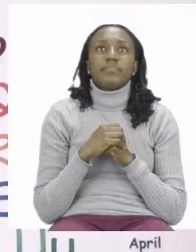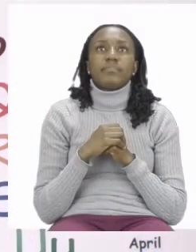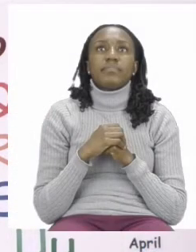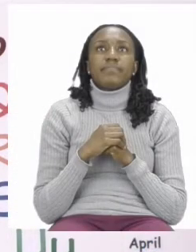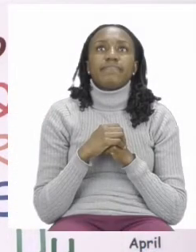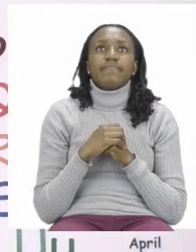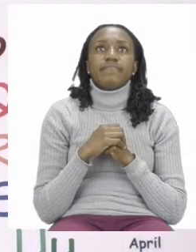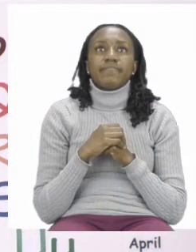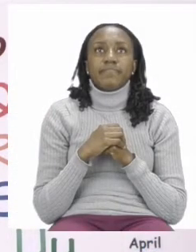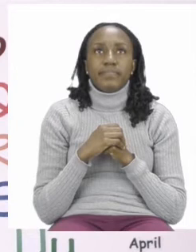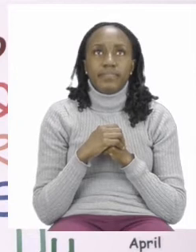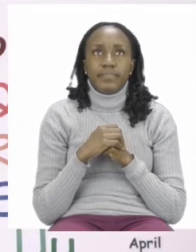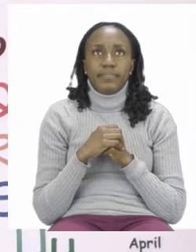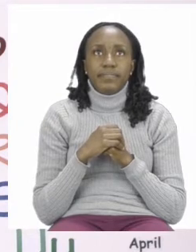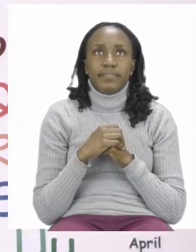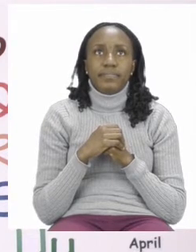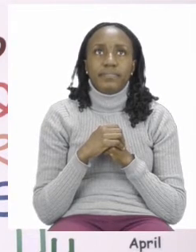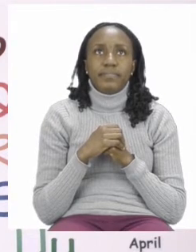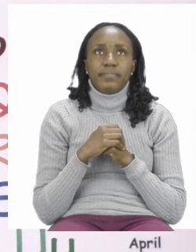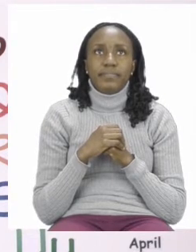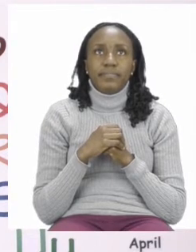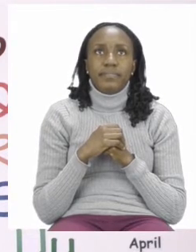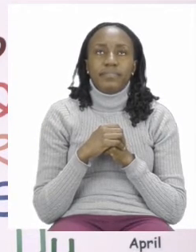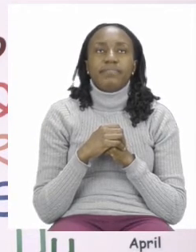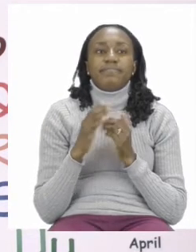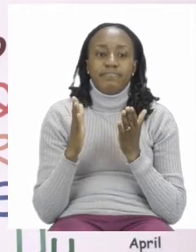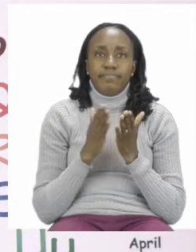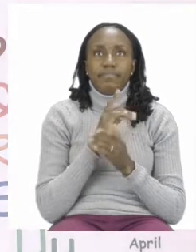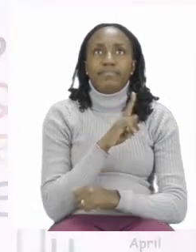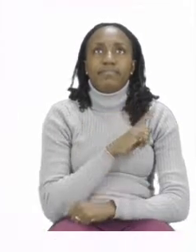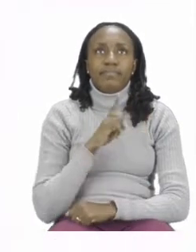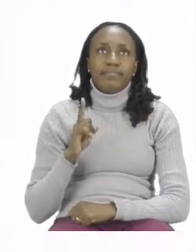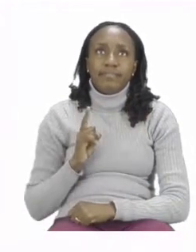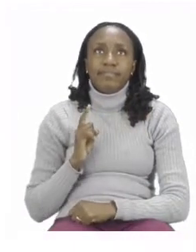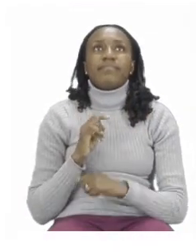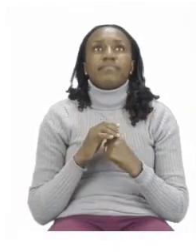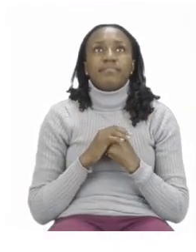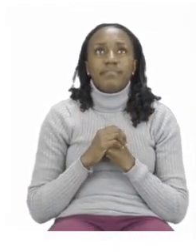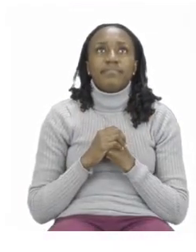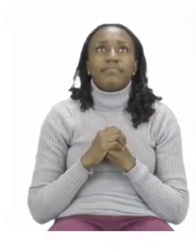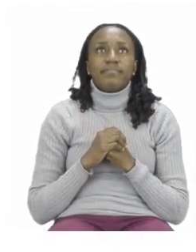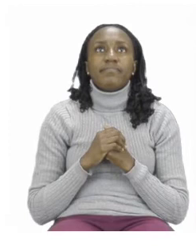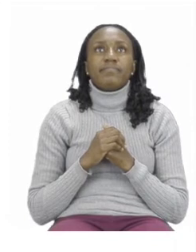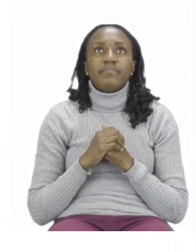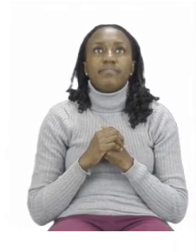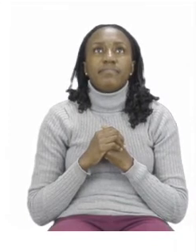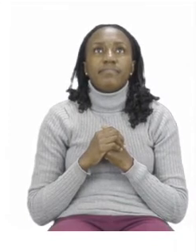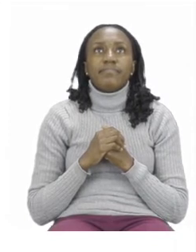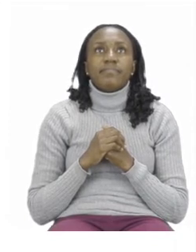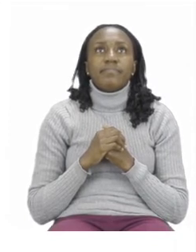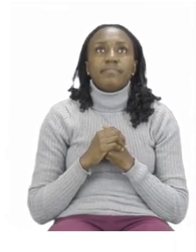Boys and girls, let's move on by going to page 11. On page 11, we are going to be doing